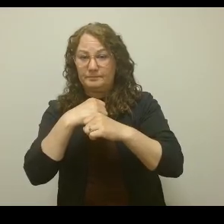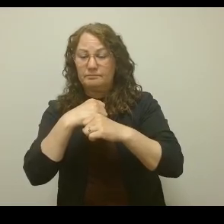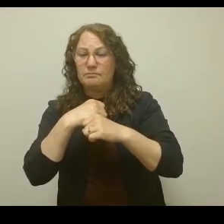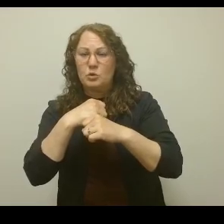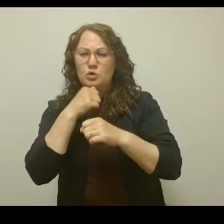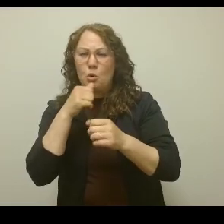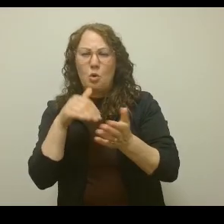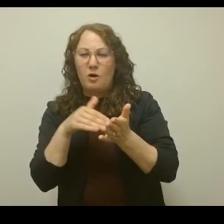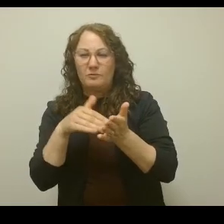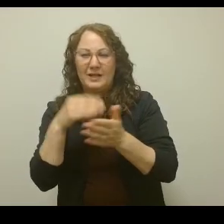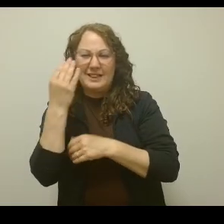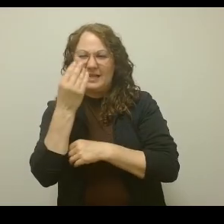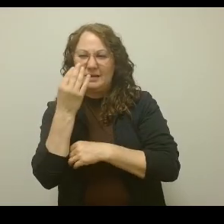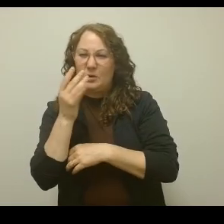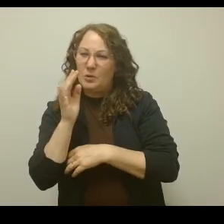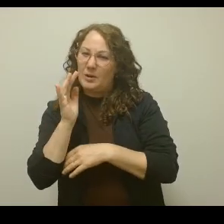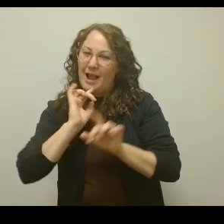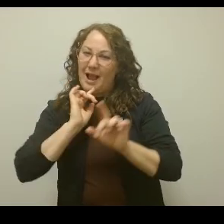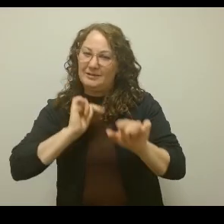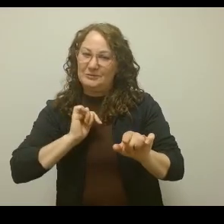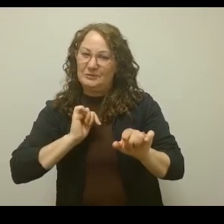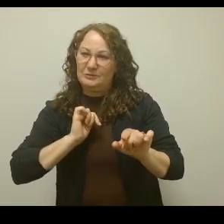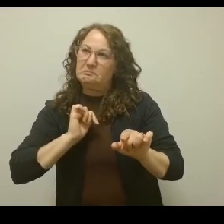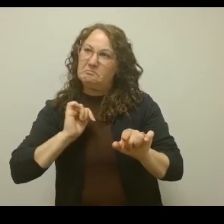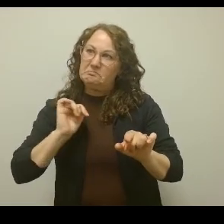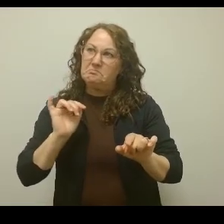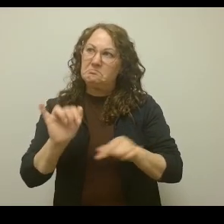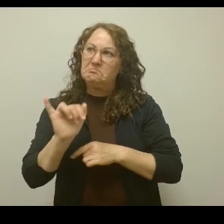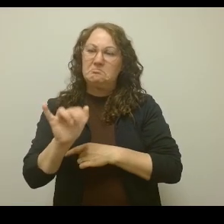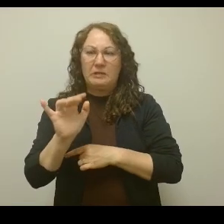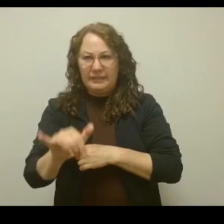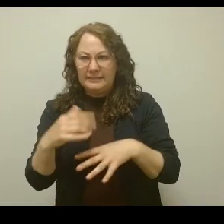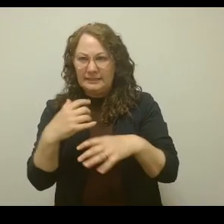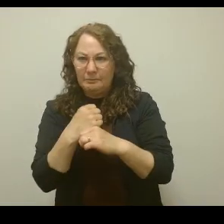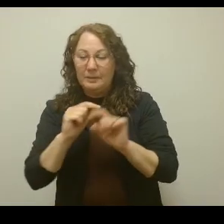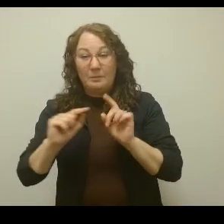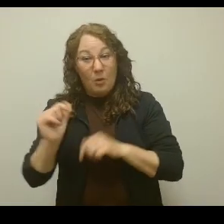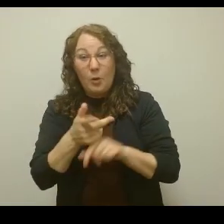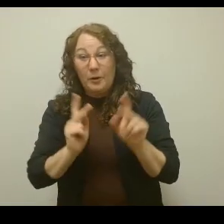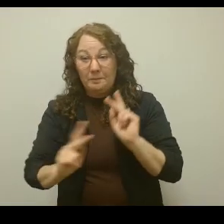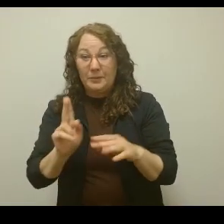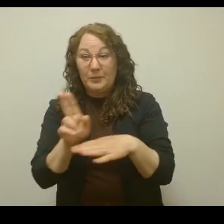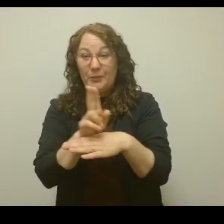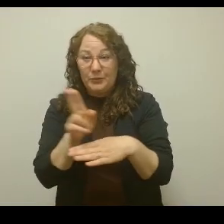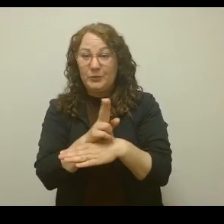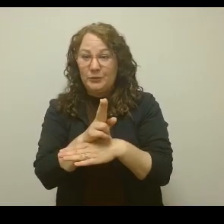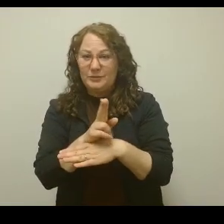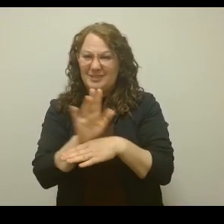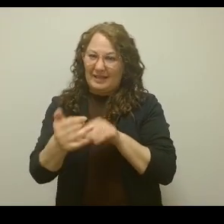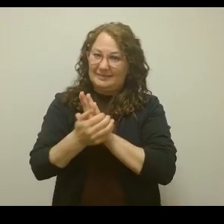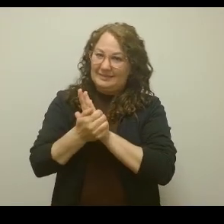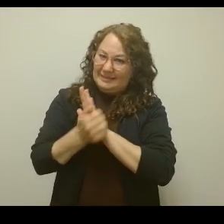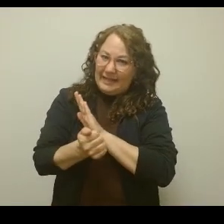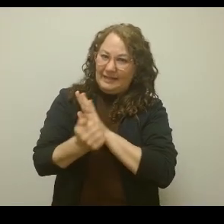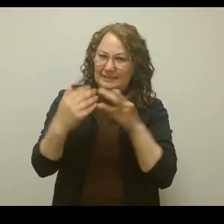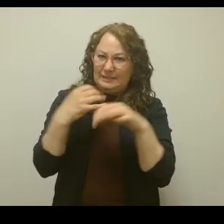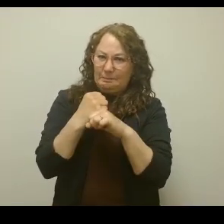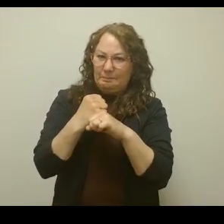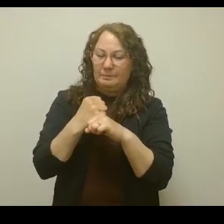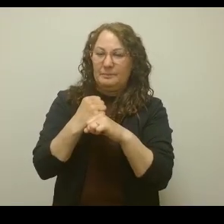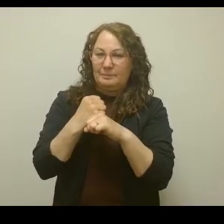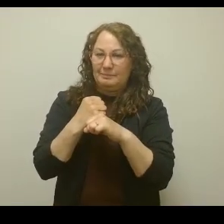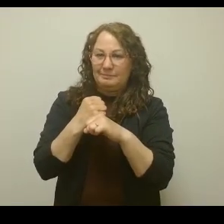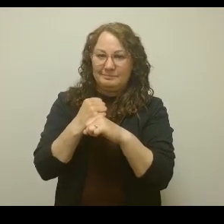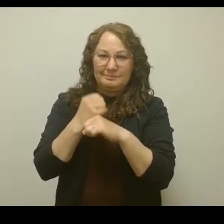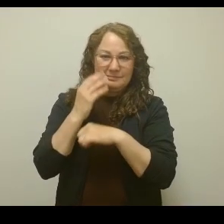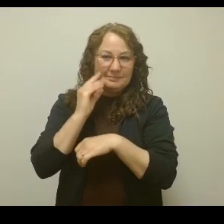think about this, that we all use this skill of summarizing